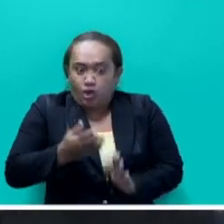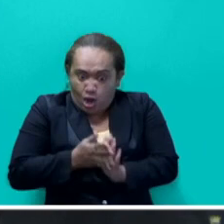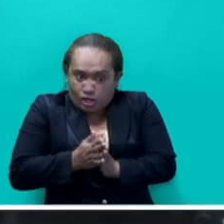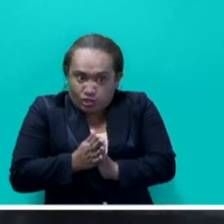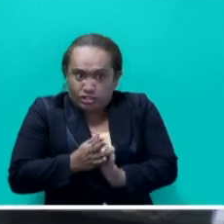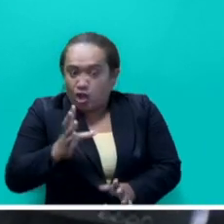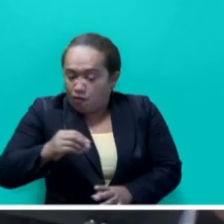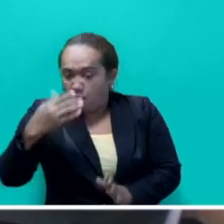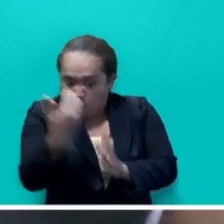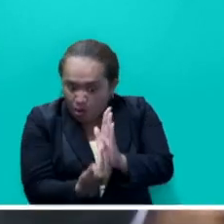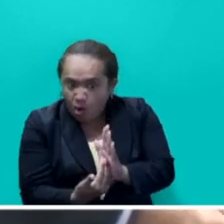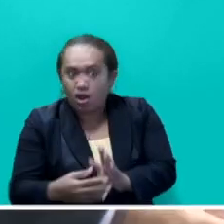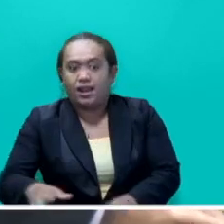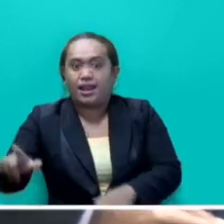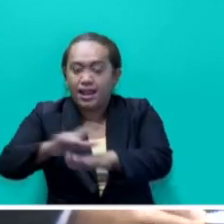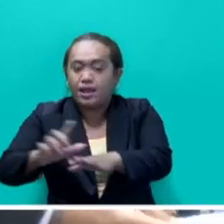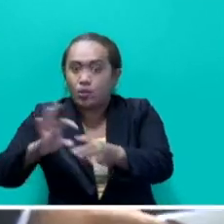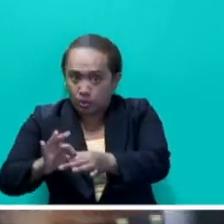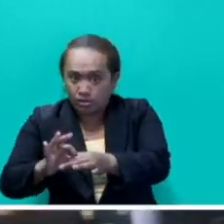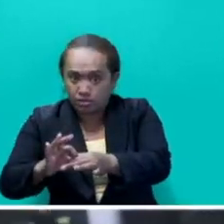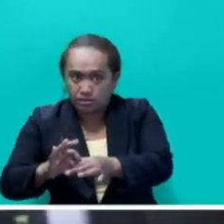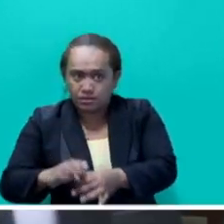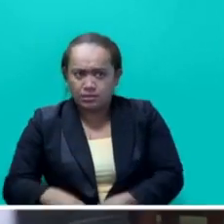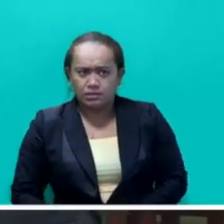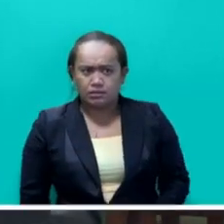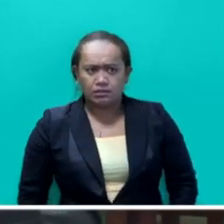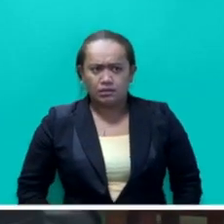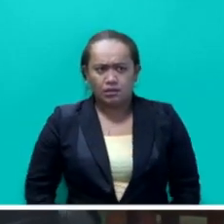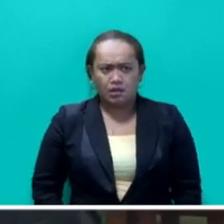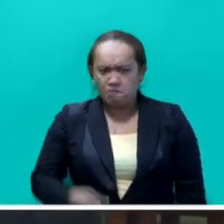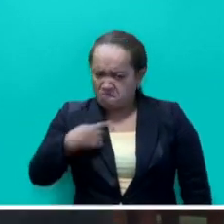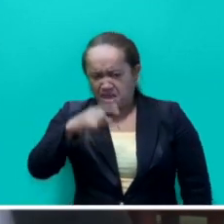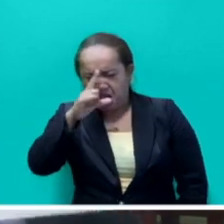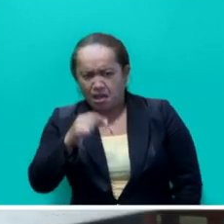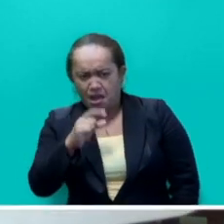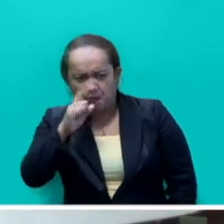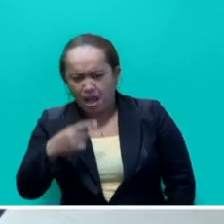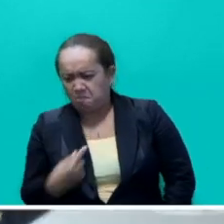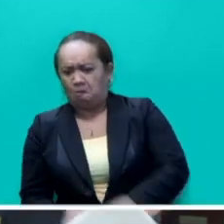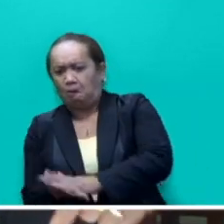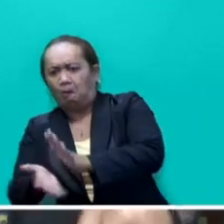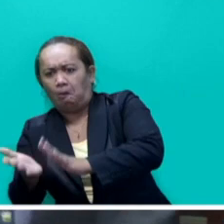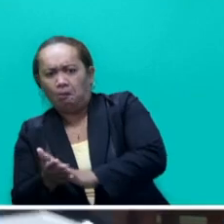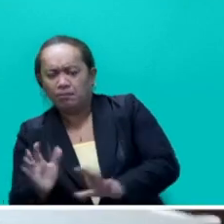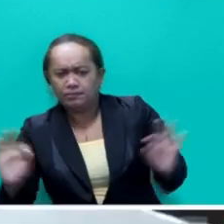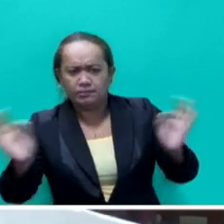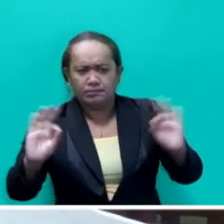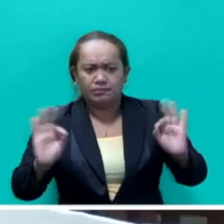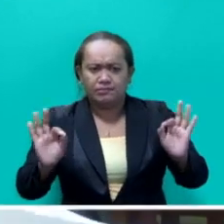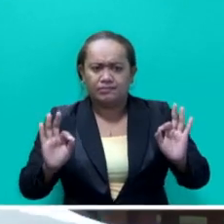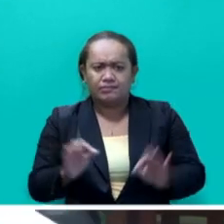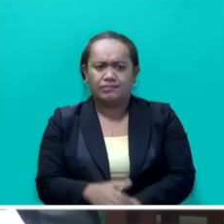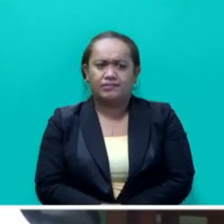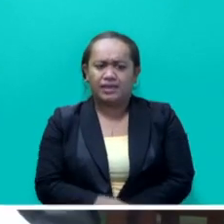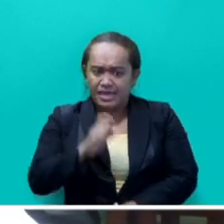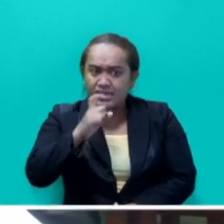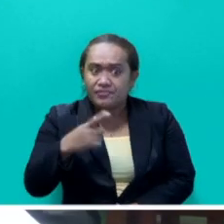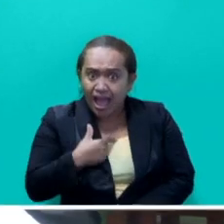conditions that are here, I can't just go and do anything that is not consistent with this, Mr. Speaker, sir.